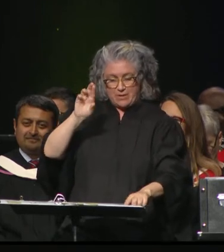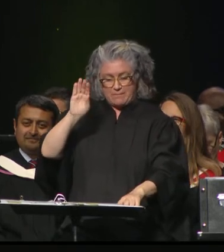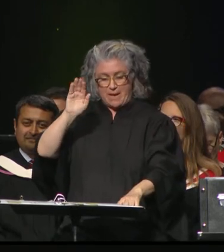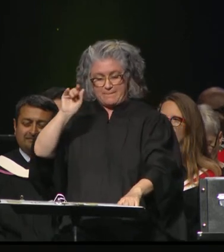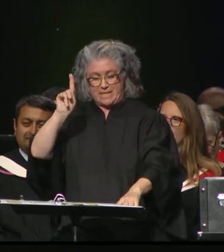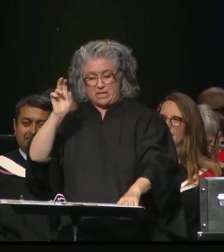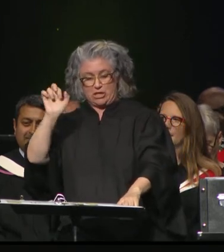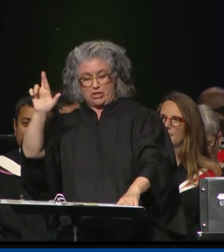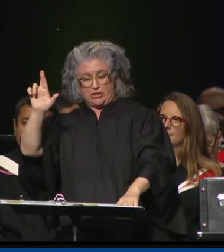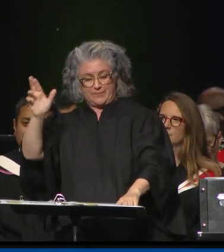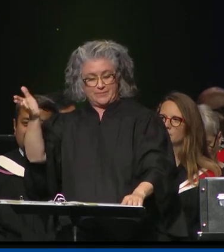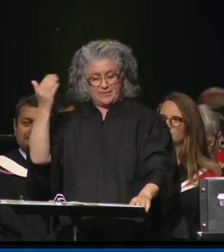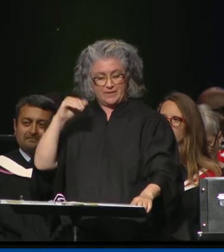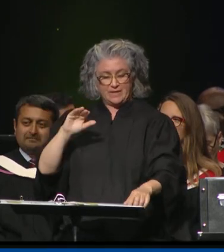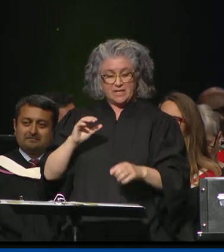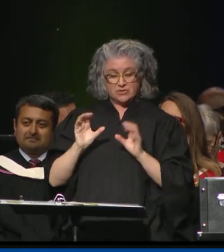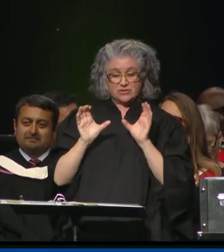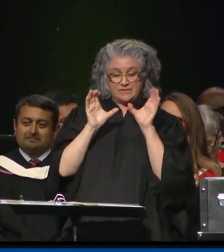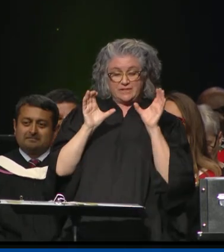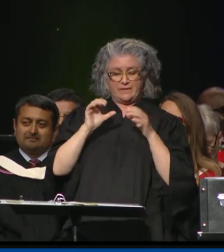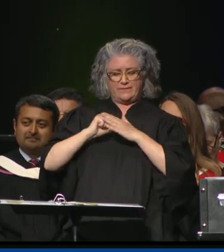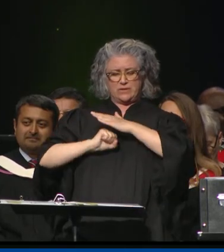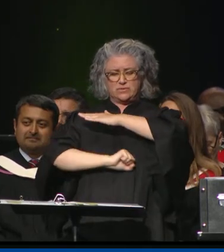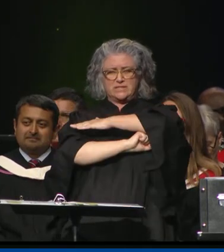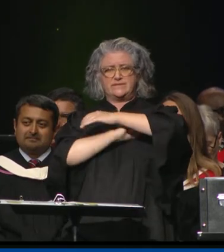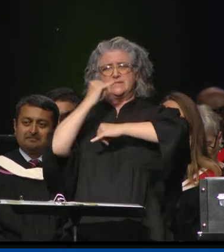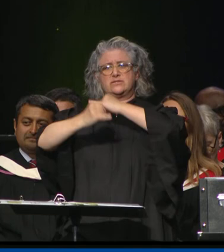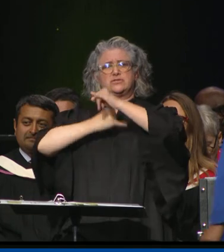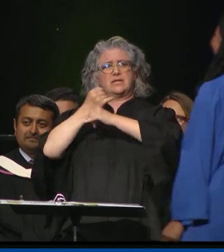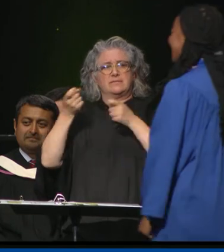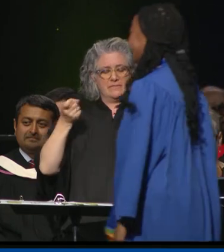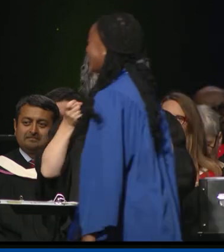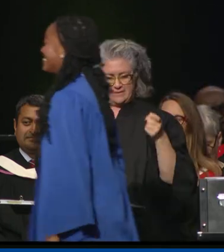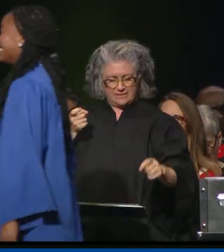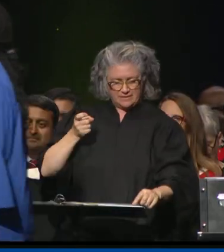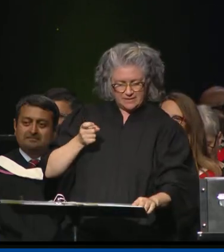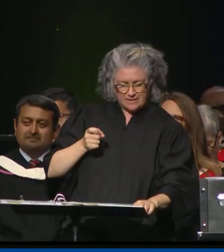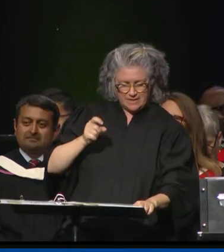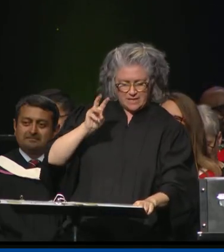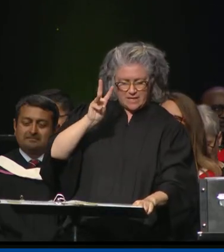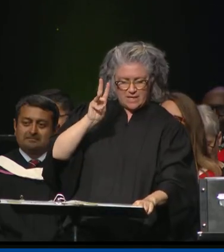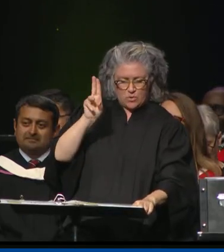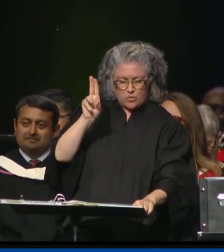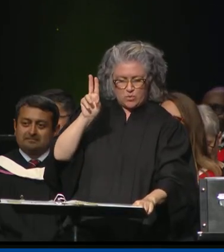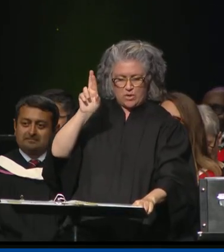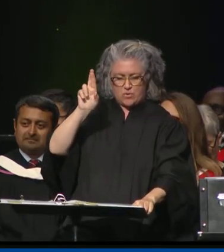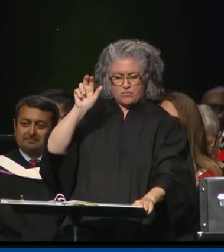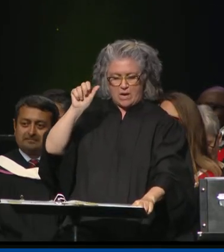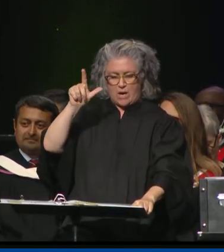Certificate in Foundations of International Management, Uraola Akinola.